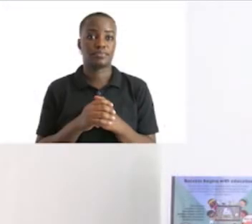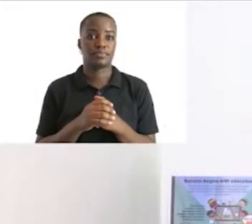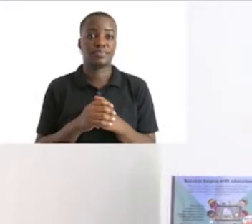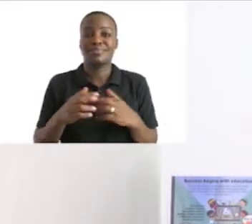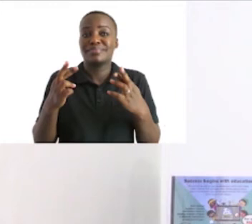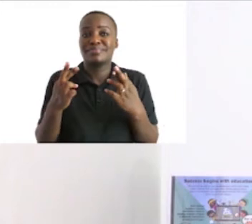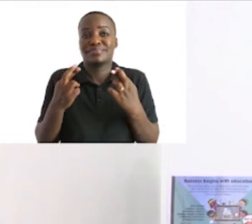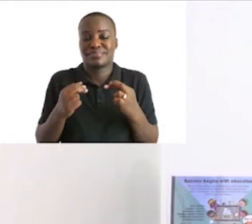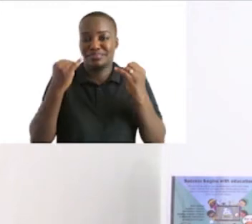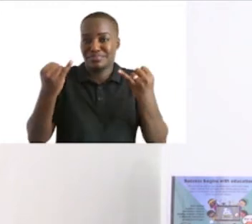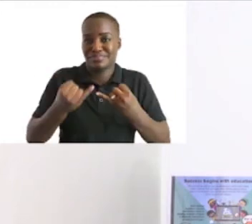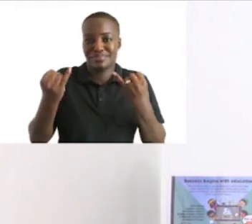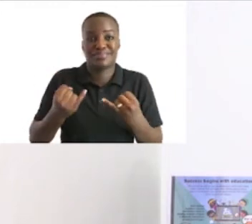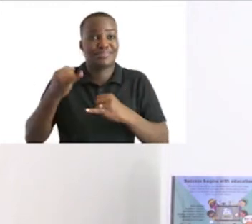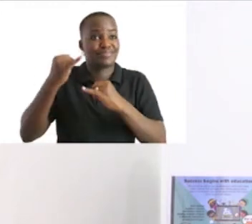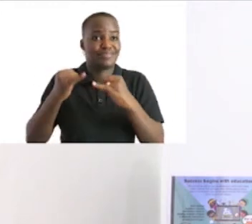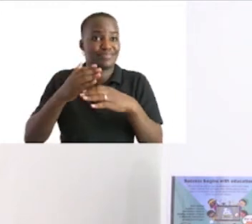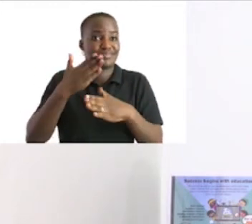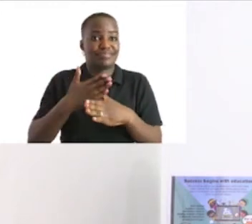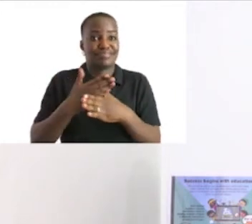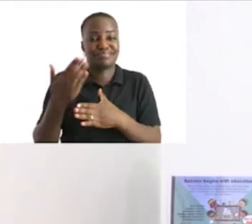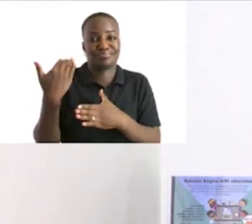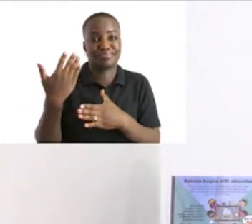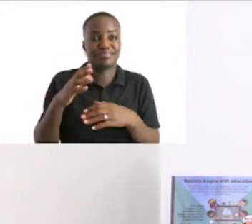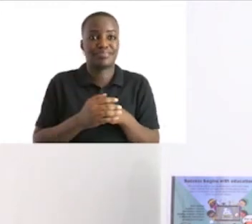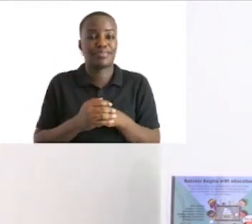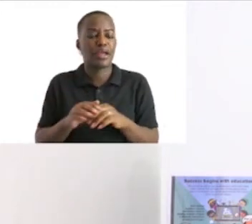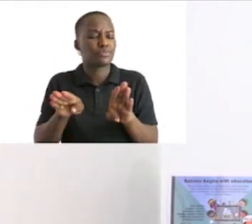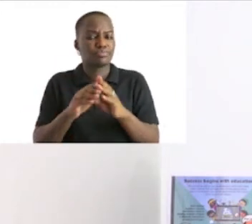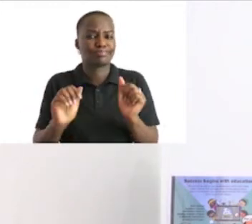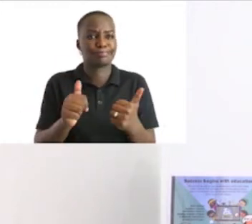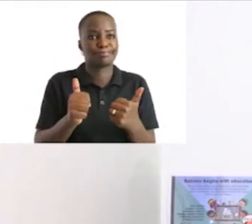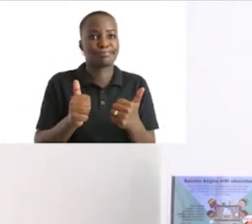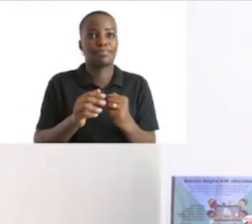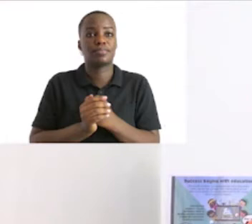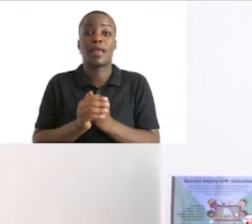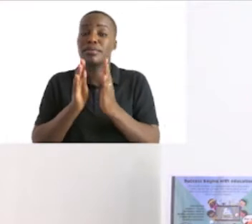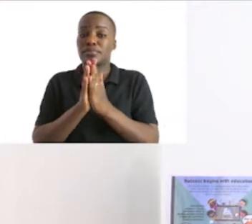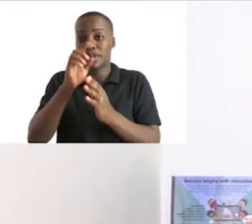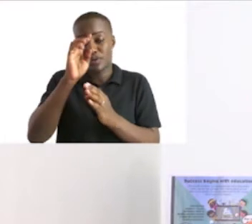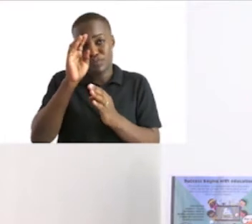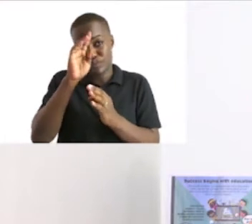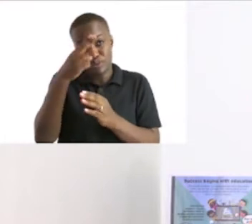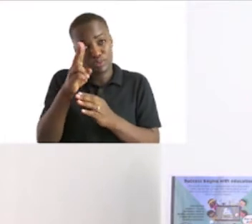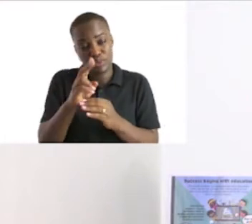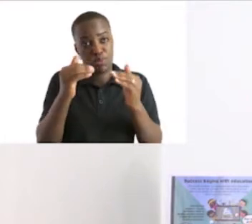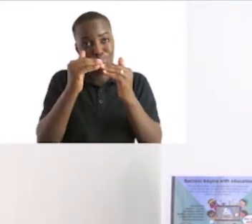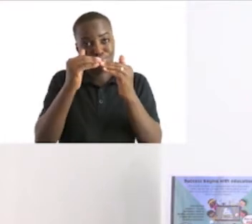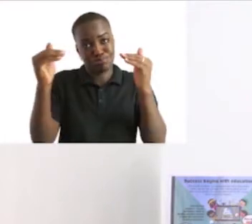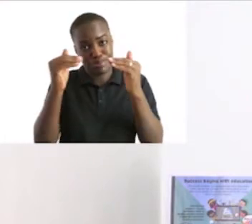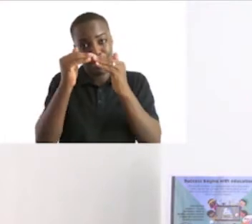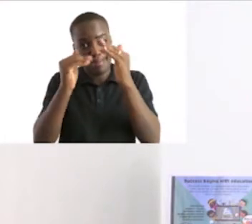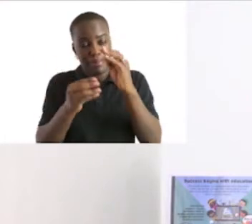I hope you enjoyed the last exercise and that you did it correctly. Don't forget, odd numbers and even numbers are